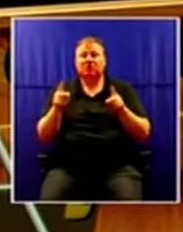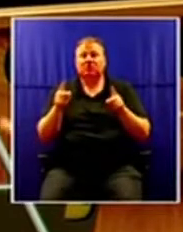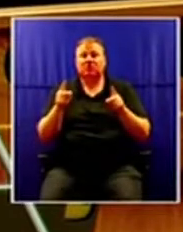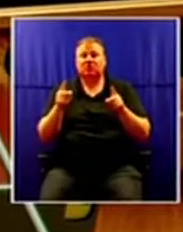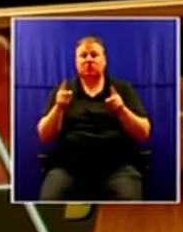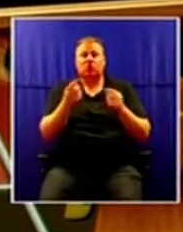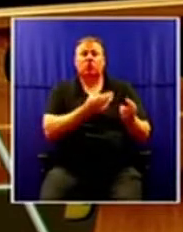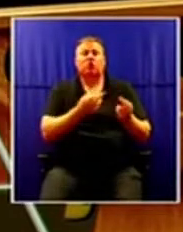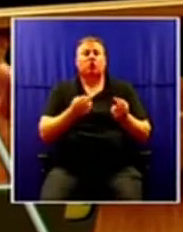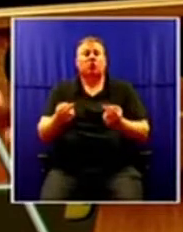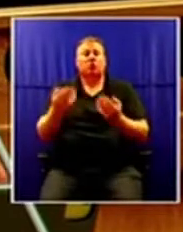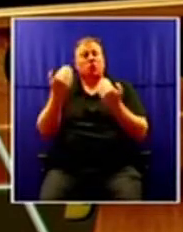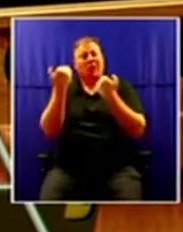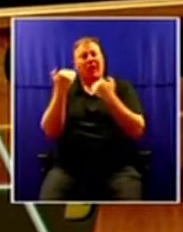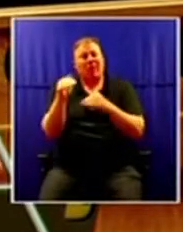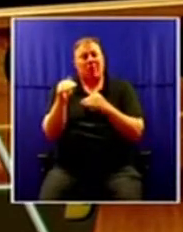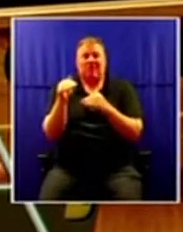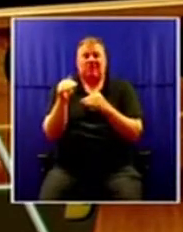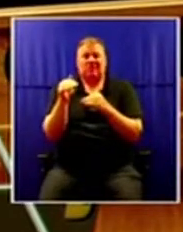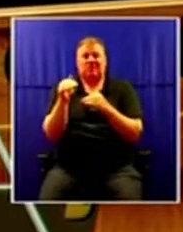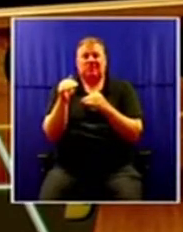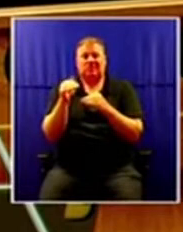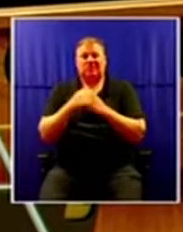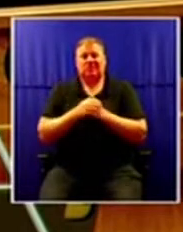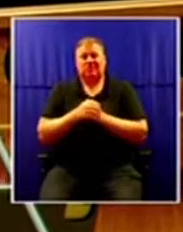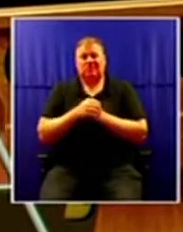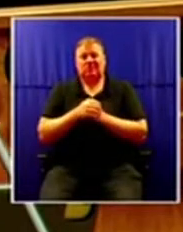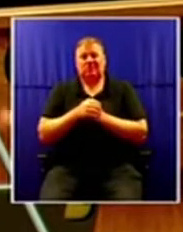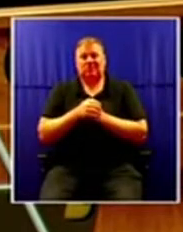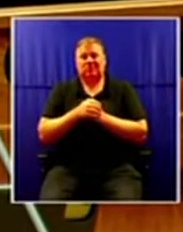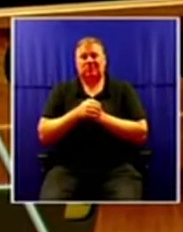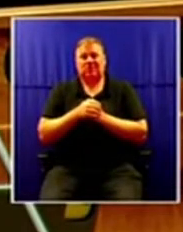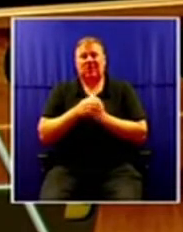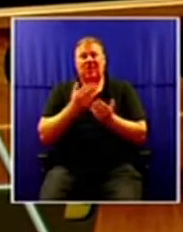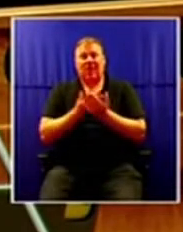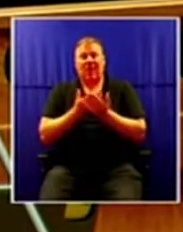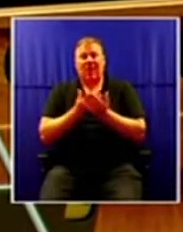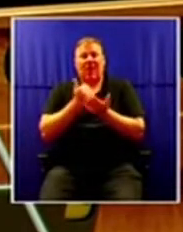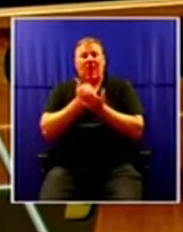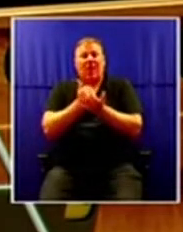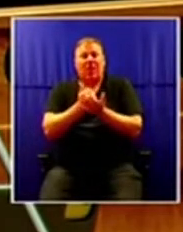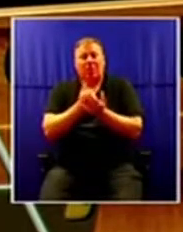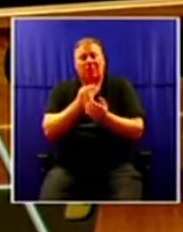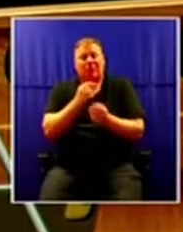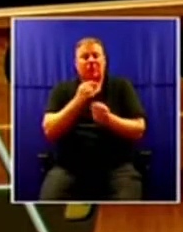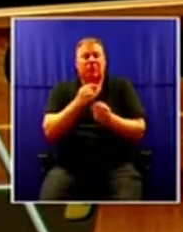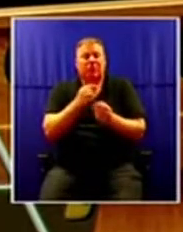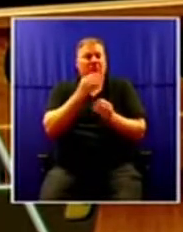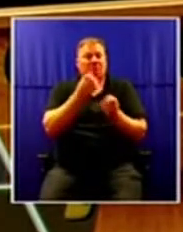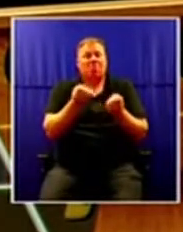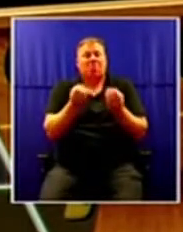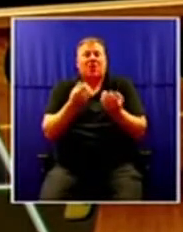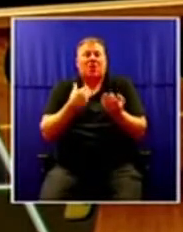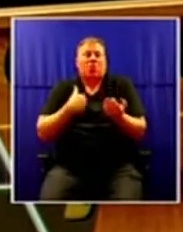can only reach those that we can.